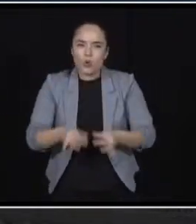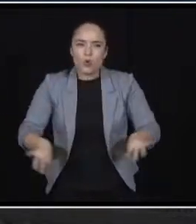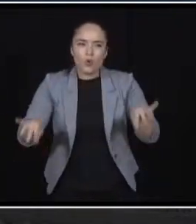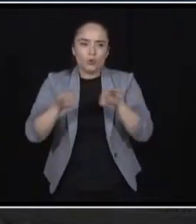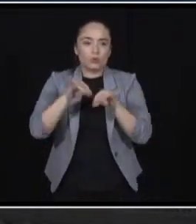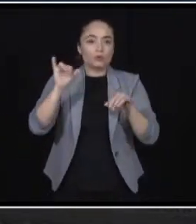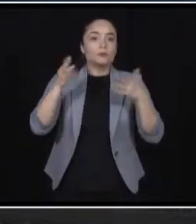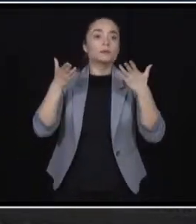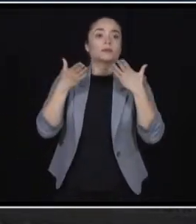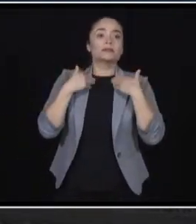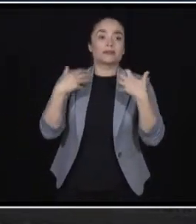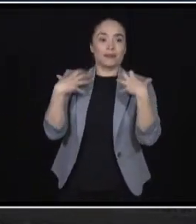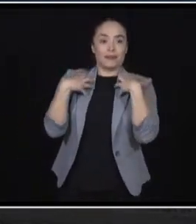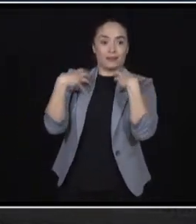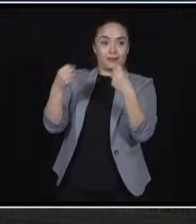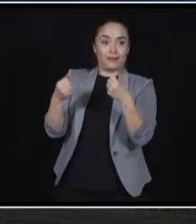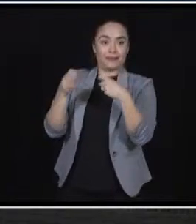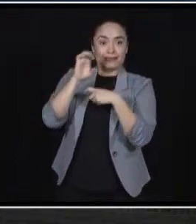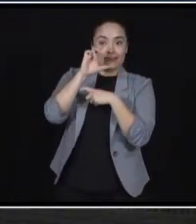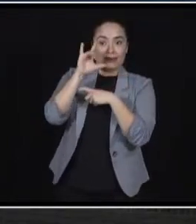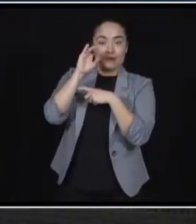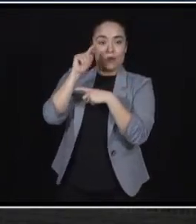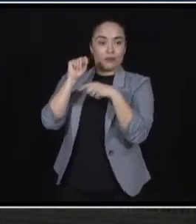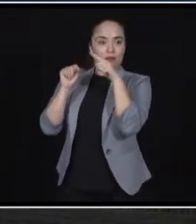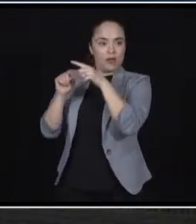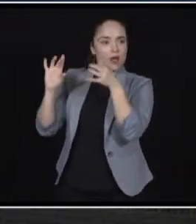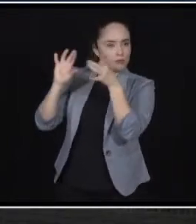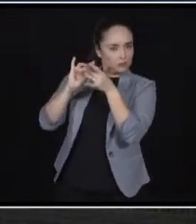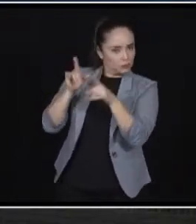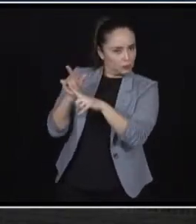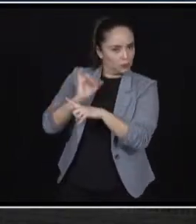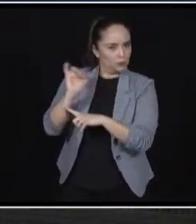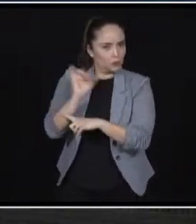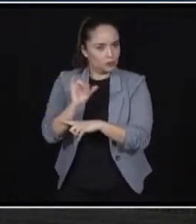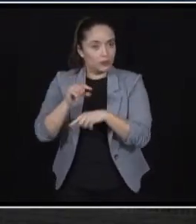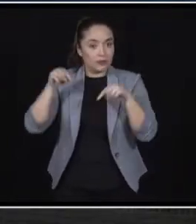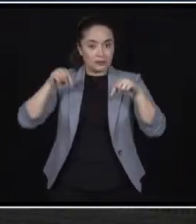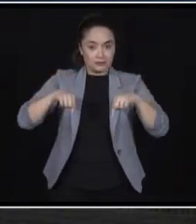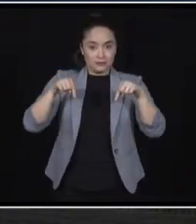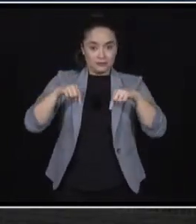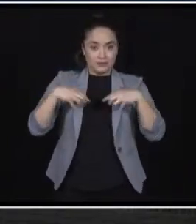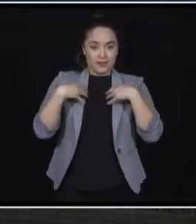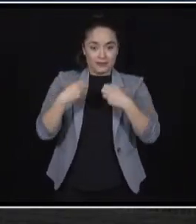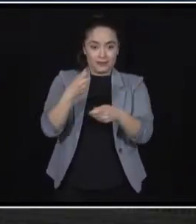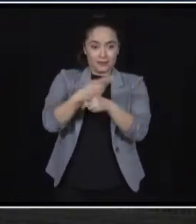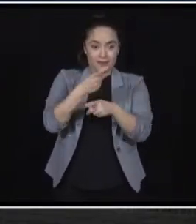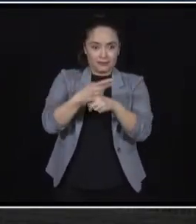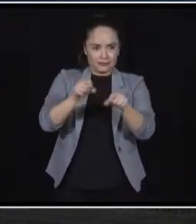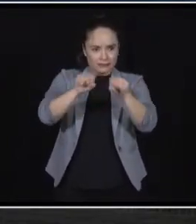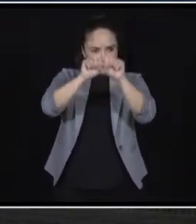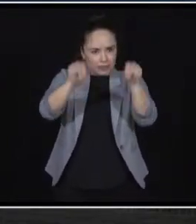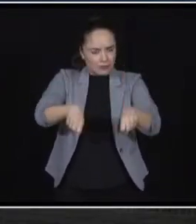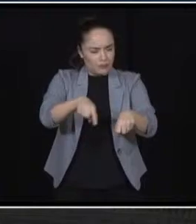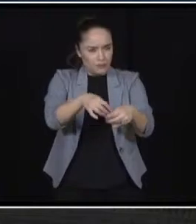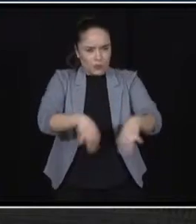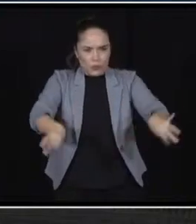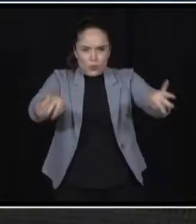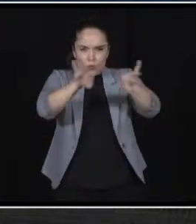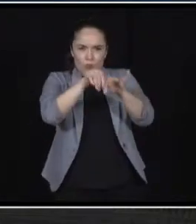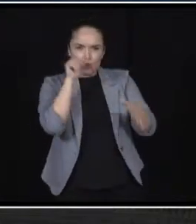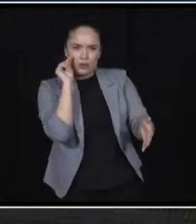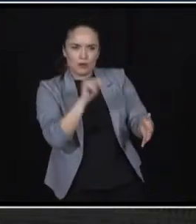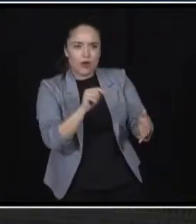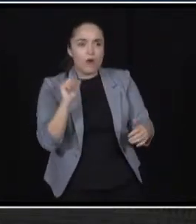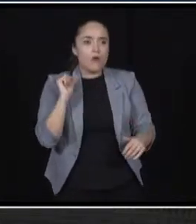in this pressure on our healthcare system, we have to keep all our healthcare workers and our essential workers on the job. And we know that